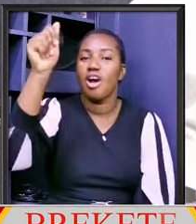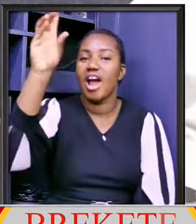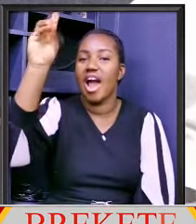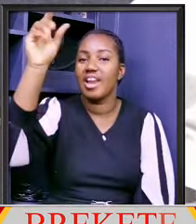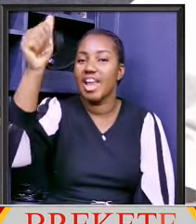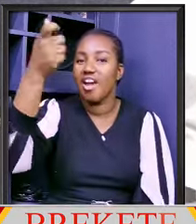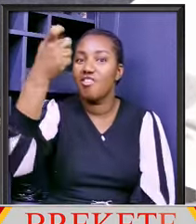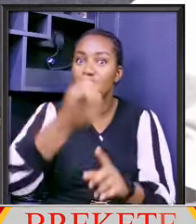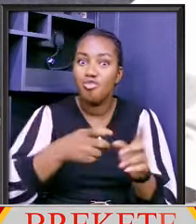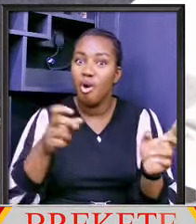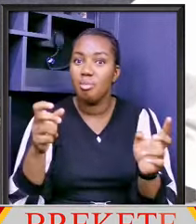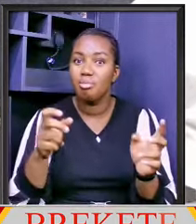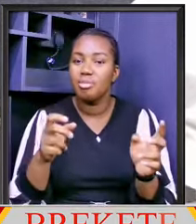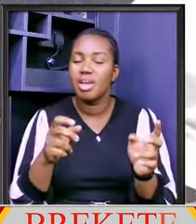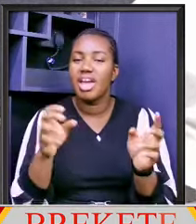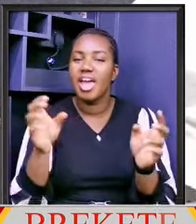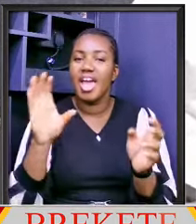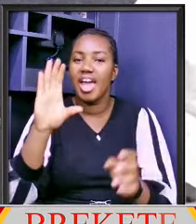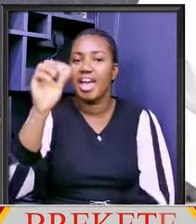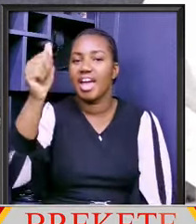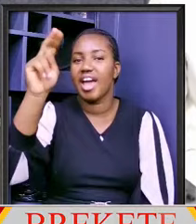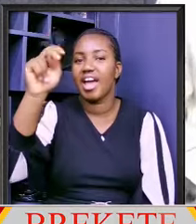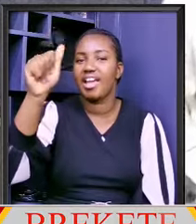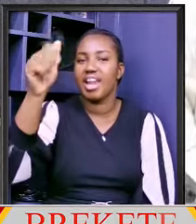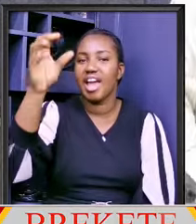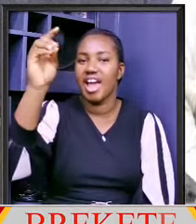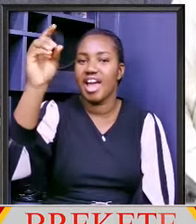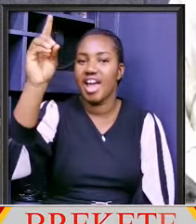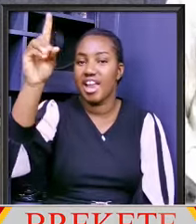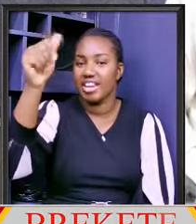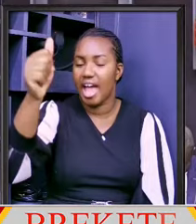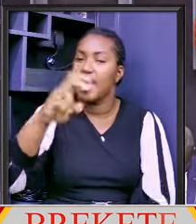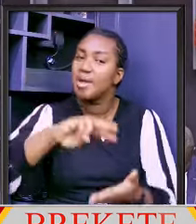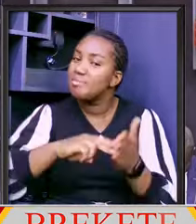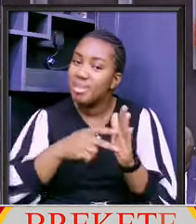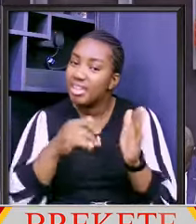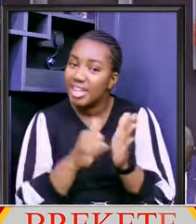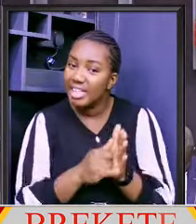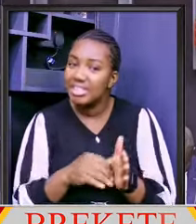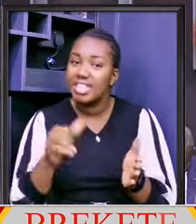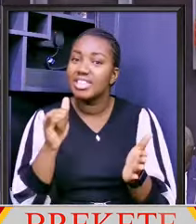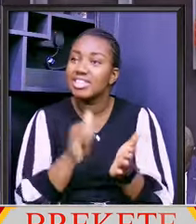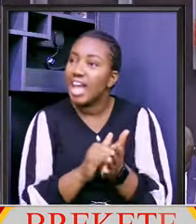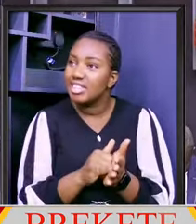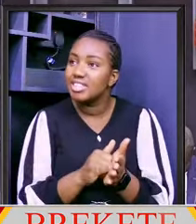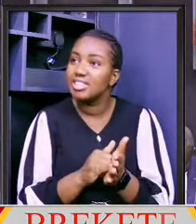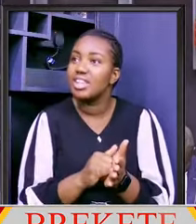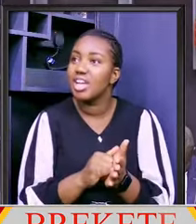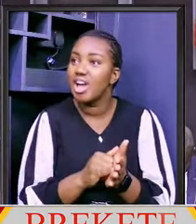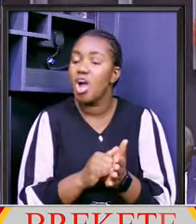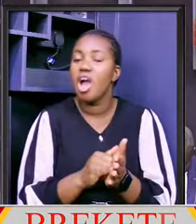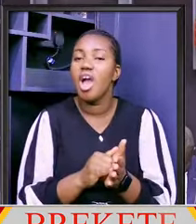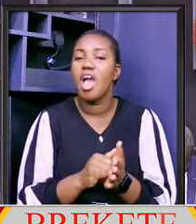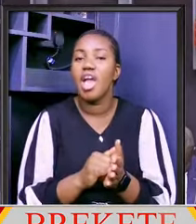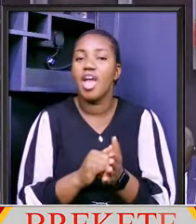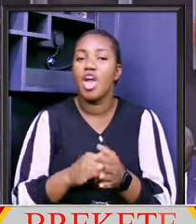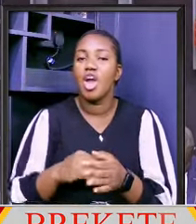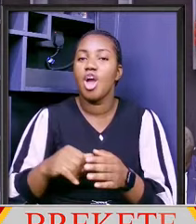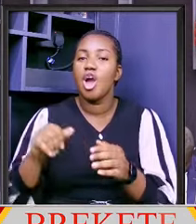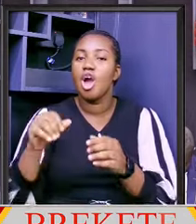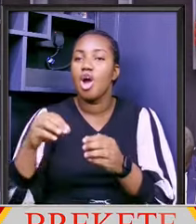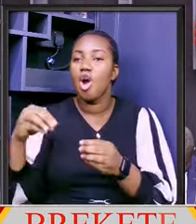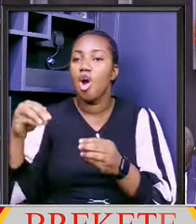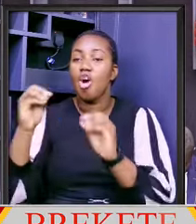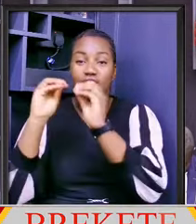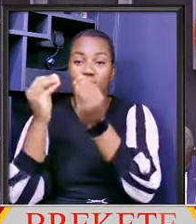that organization is very big. Yeah. Very, very mighty. Ticket will go enter aeroplane, no be so small. So they will invite the company that